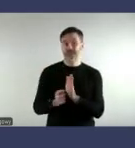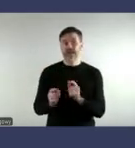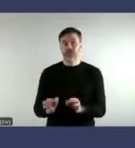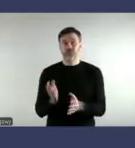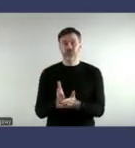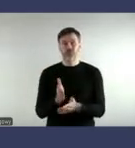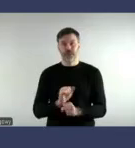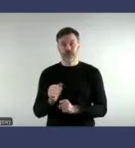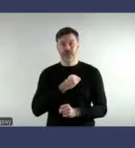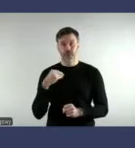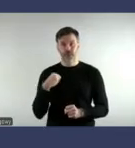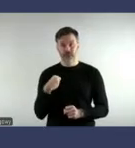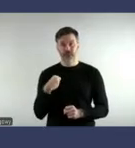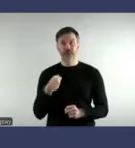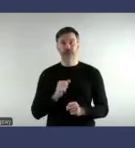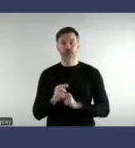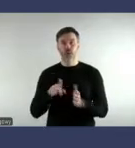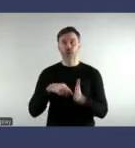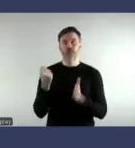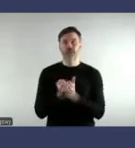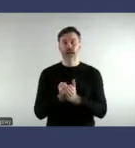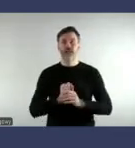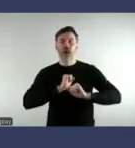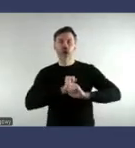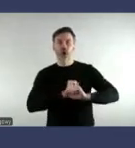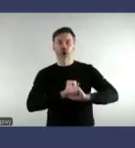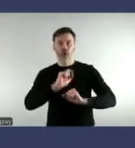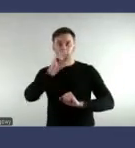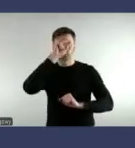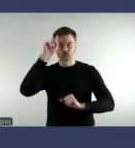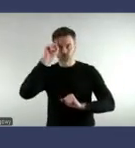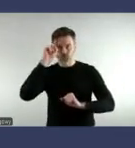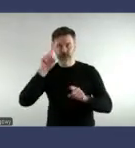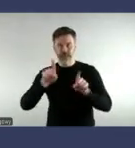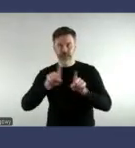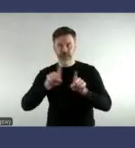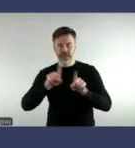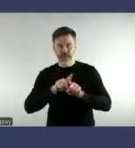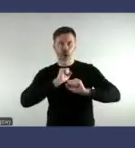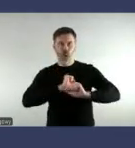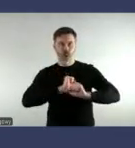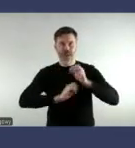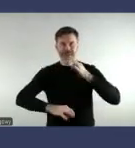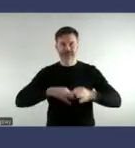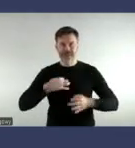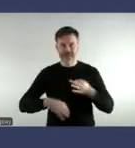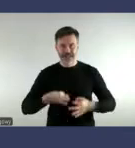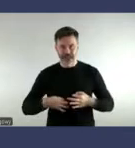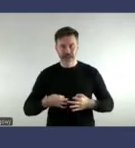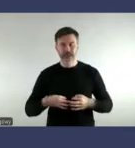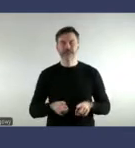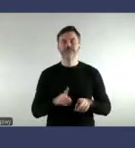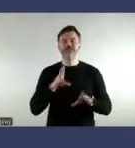new legal regulations that have finally come in place in Poland, so the Act of Parliament on the protection